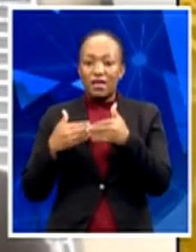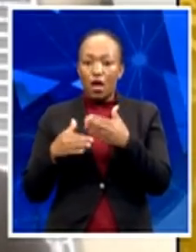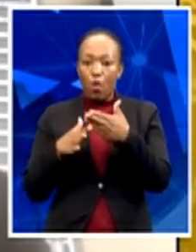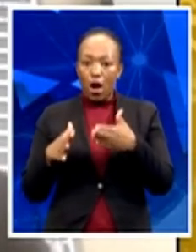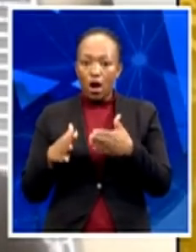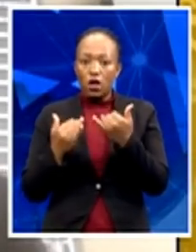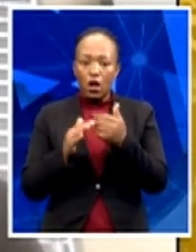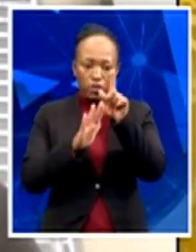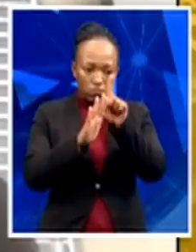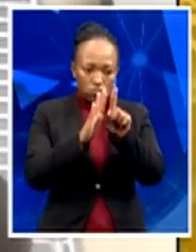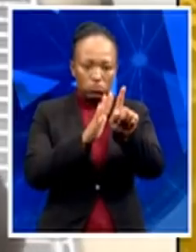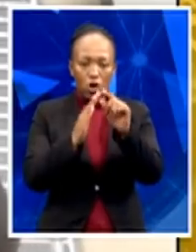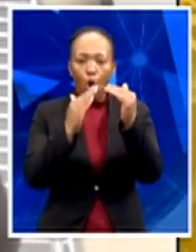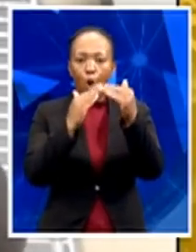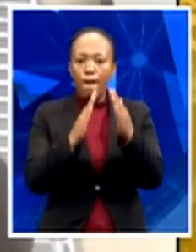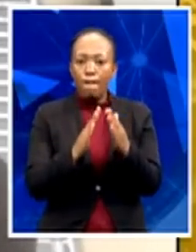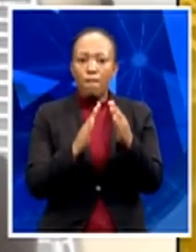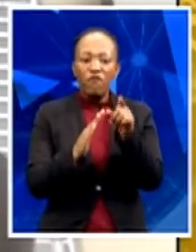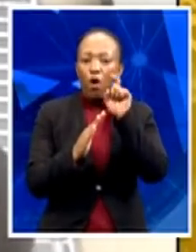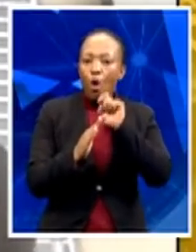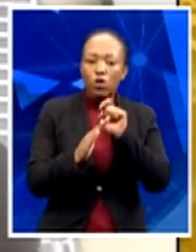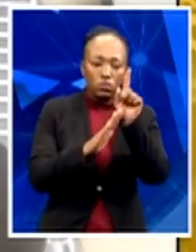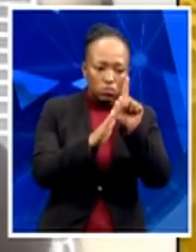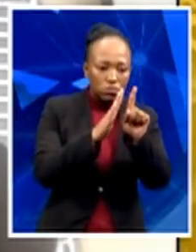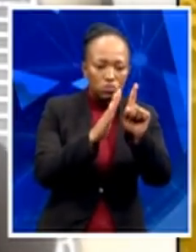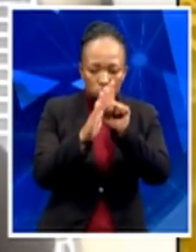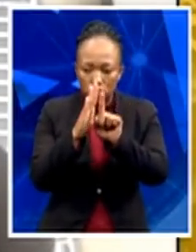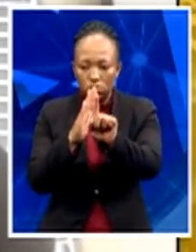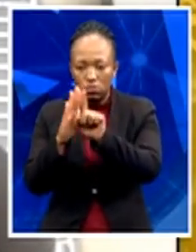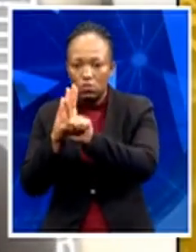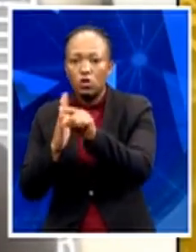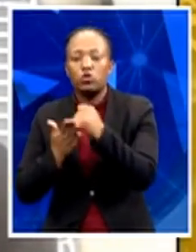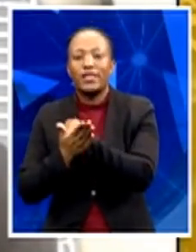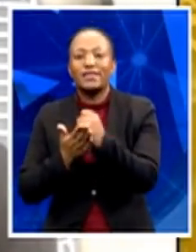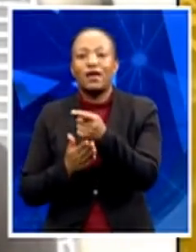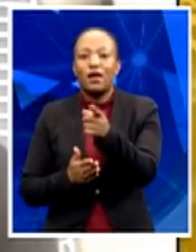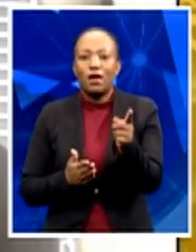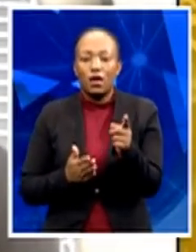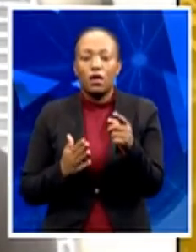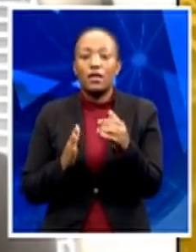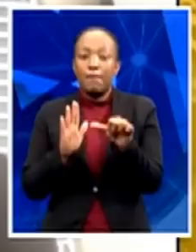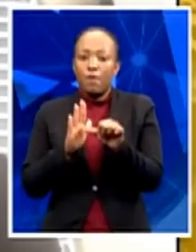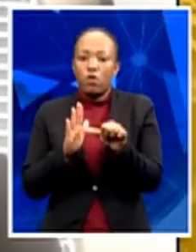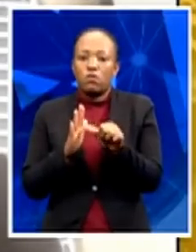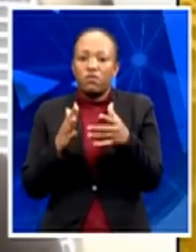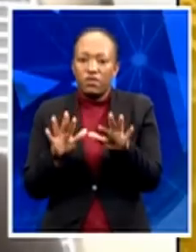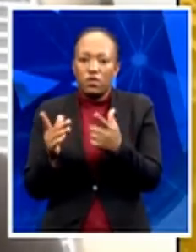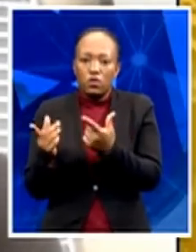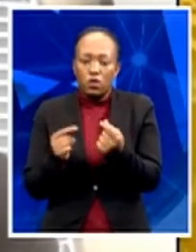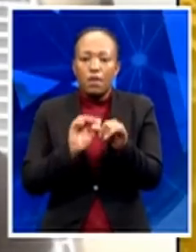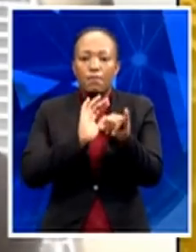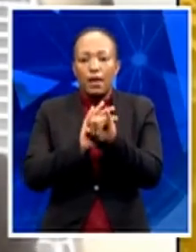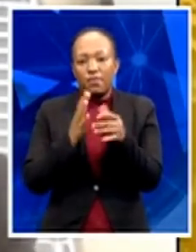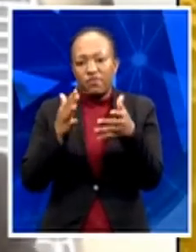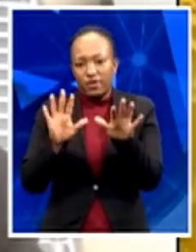senior citizens. So that's one of the things that is very critical that has been identified. And that's one of the things that we